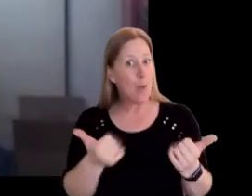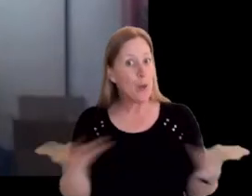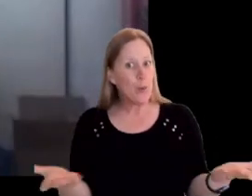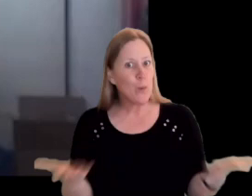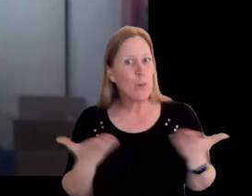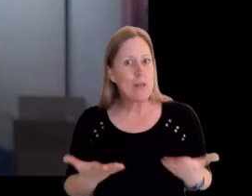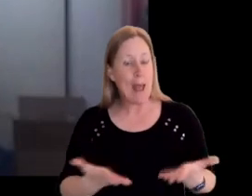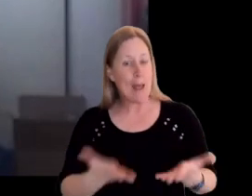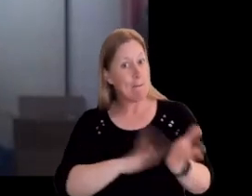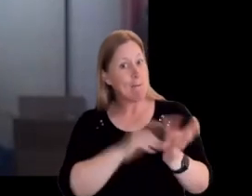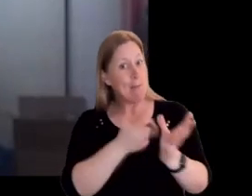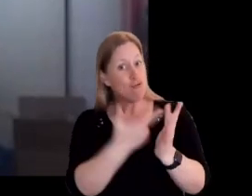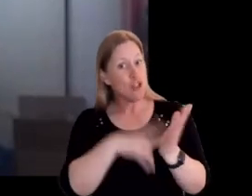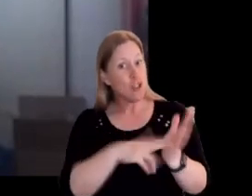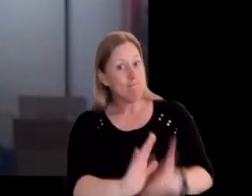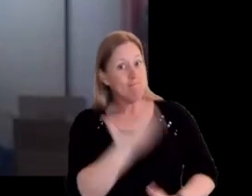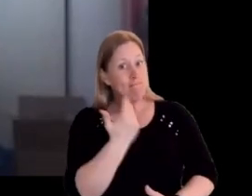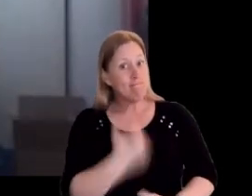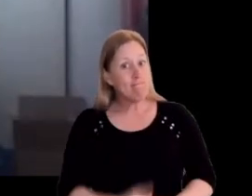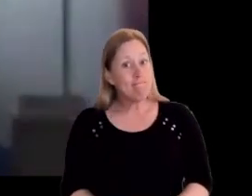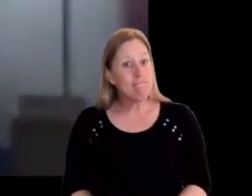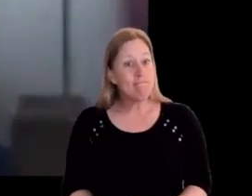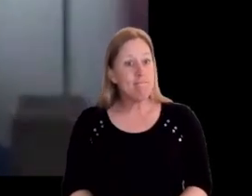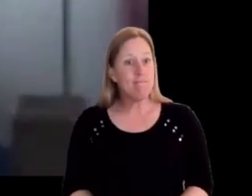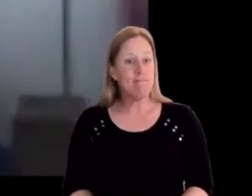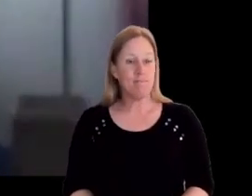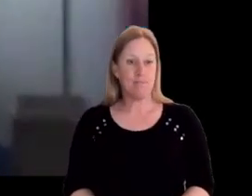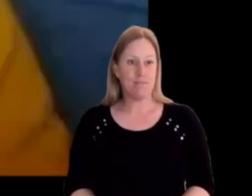today? Marion, should we start with you?